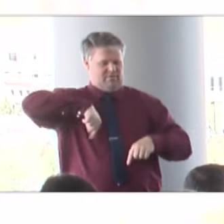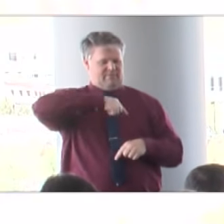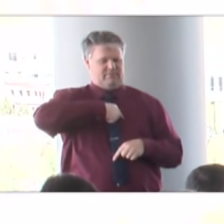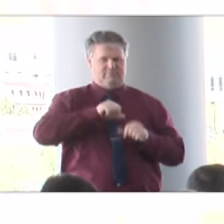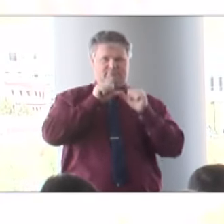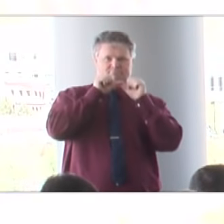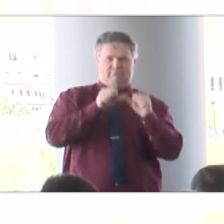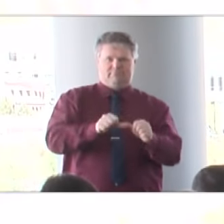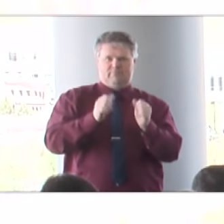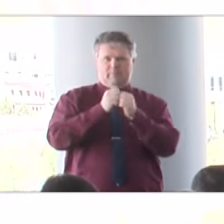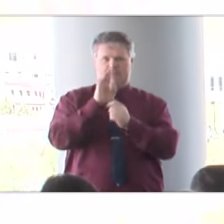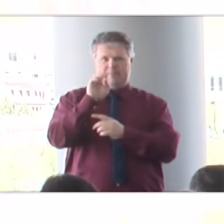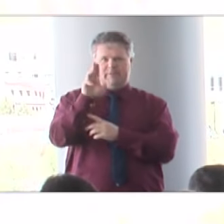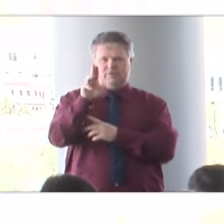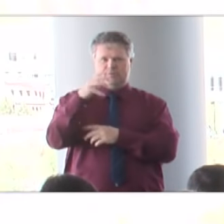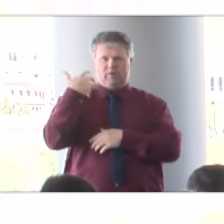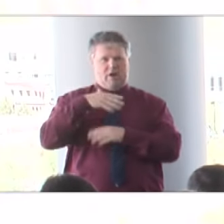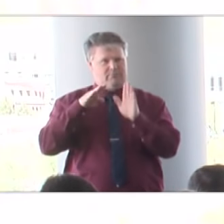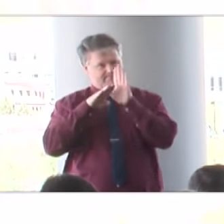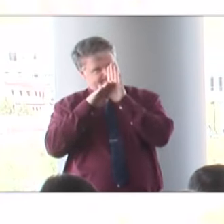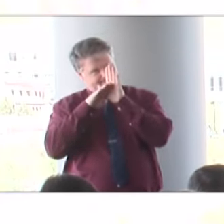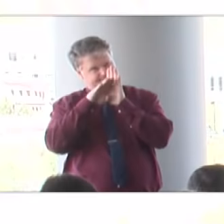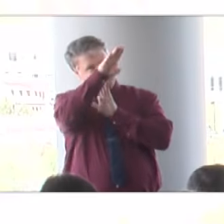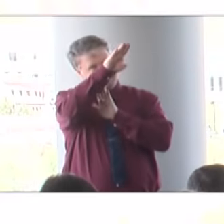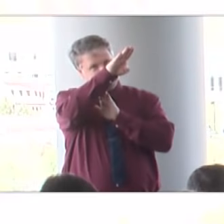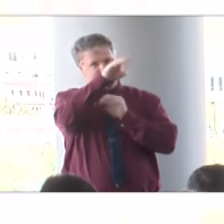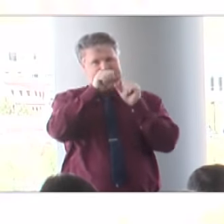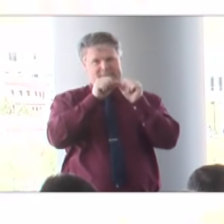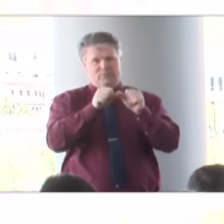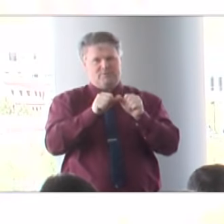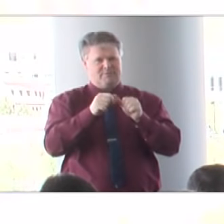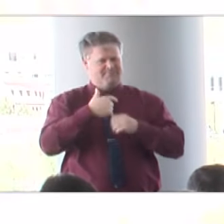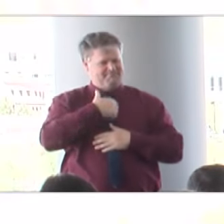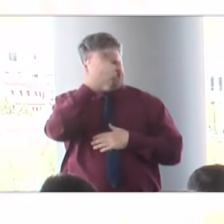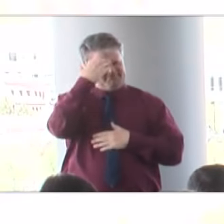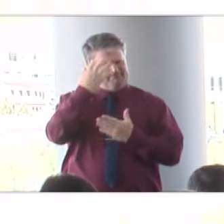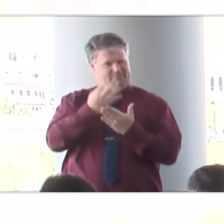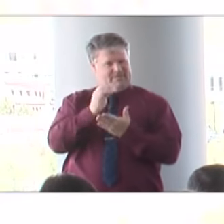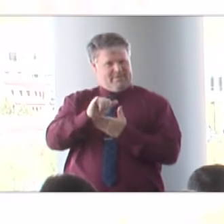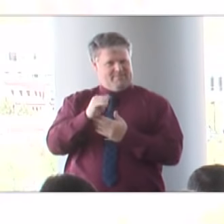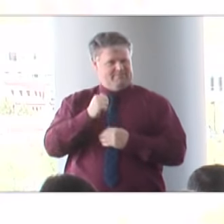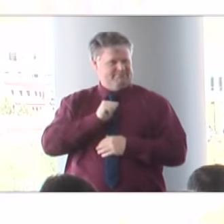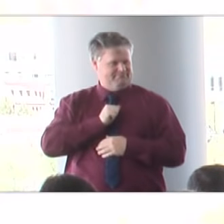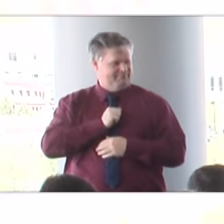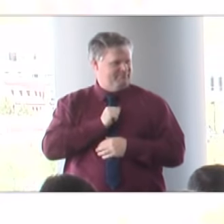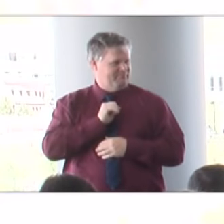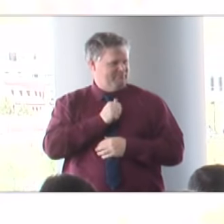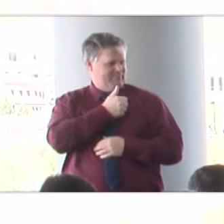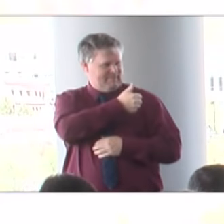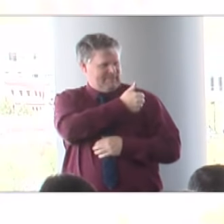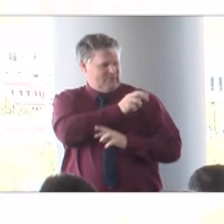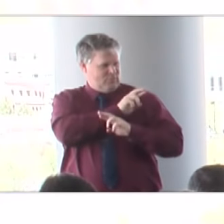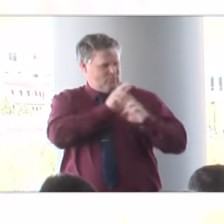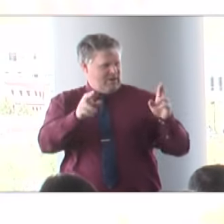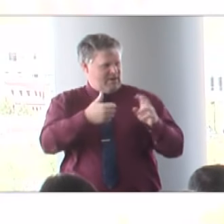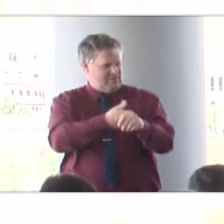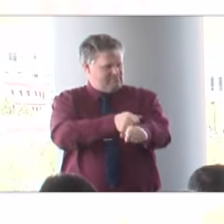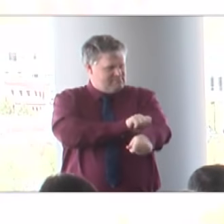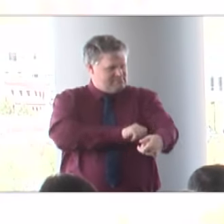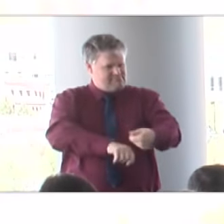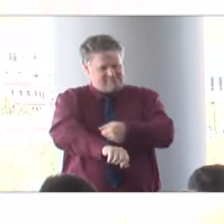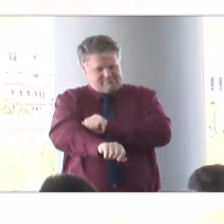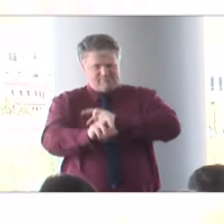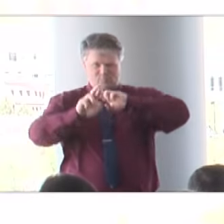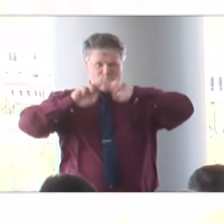continue Boise State's upward trajectory. I happen to know for a fact that she's ready to roll up her sleeves